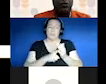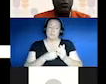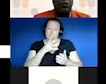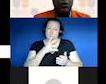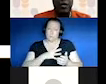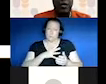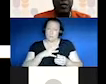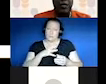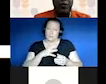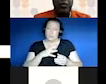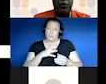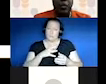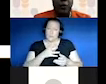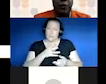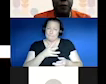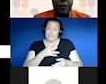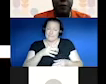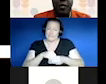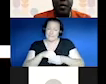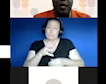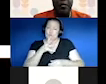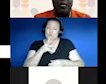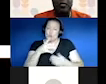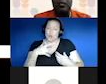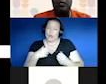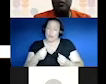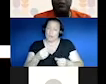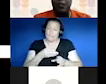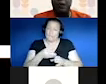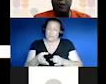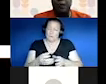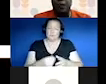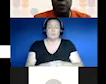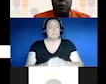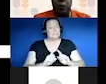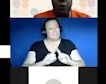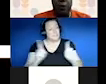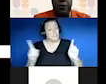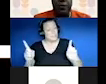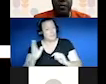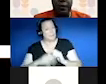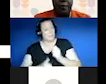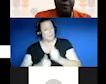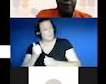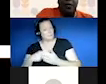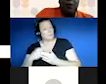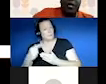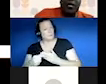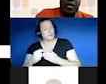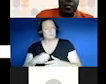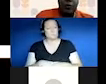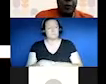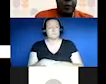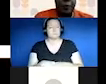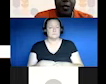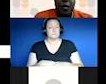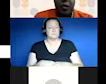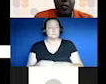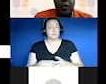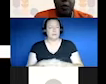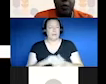in the maternal health field, because it's a little different than most programs recognize